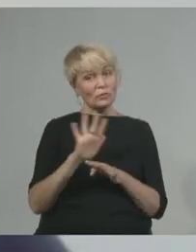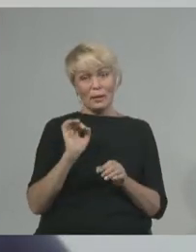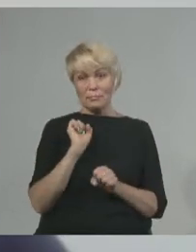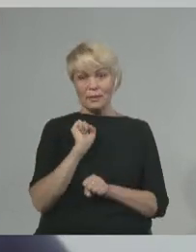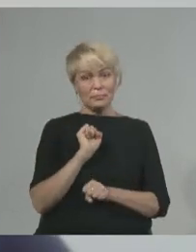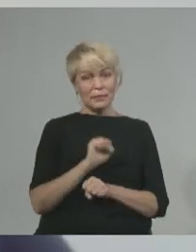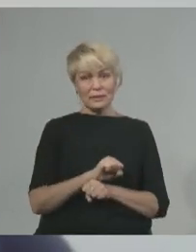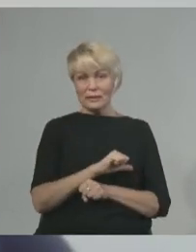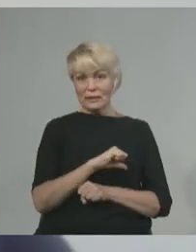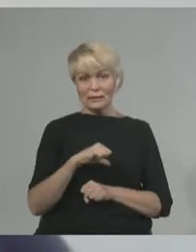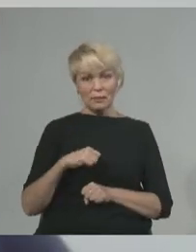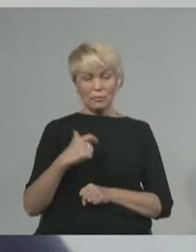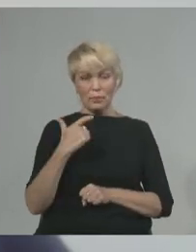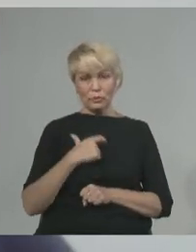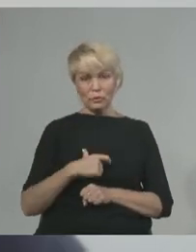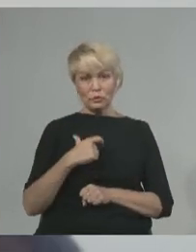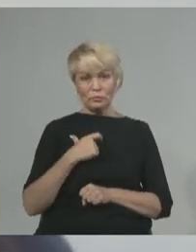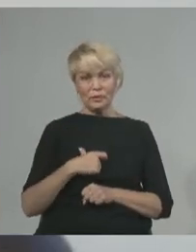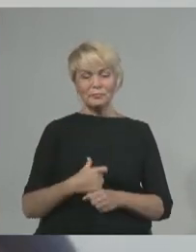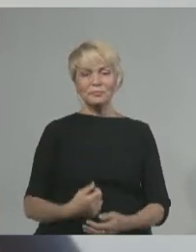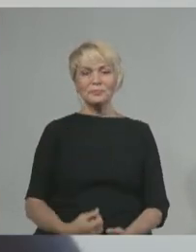uh thank you